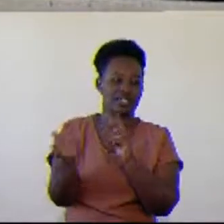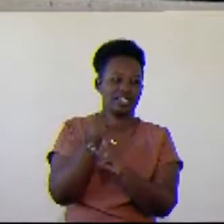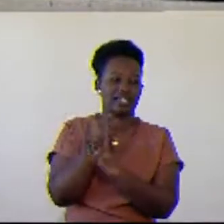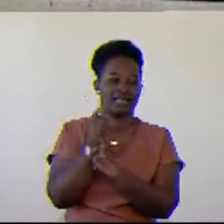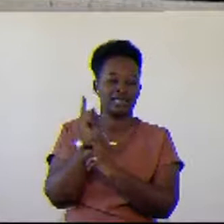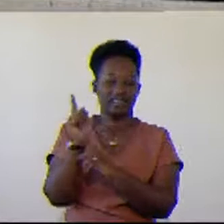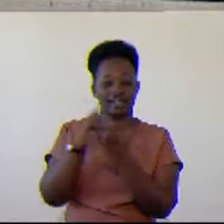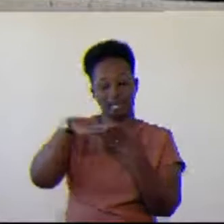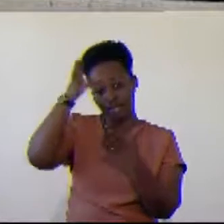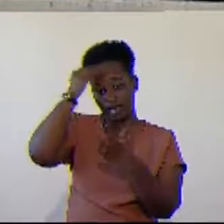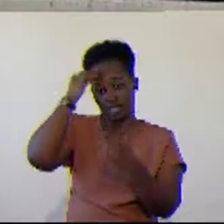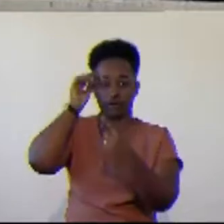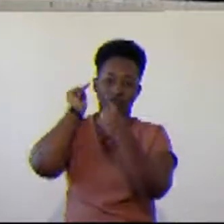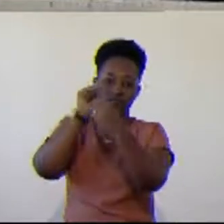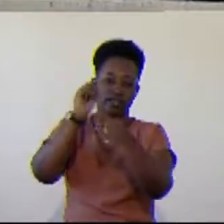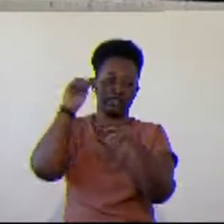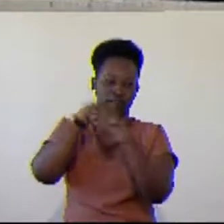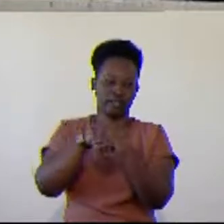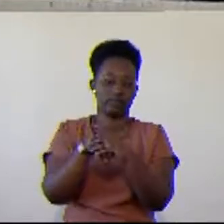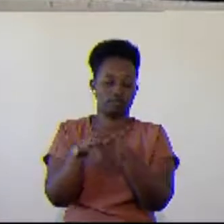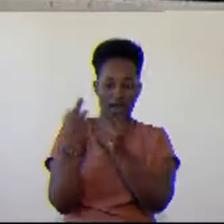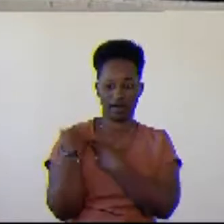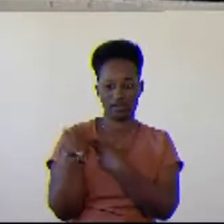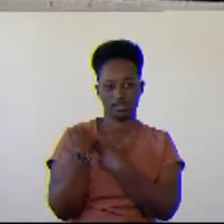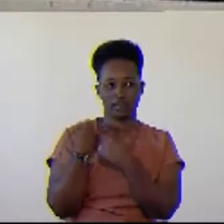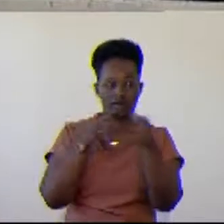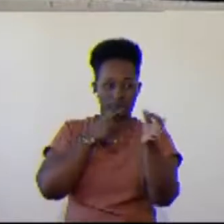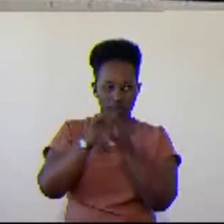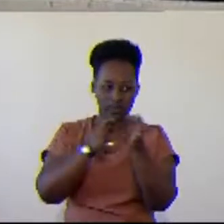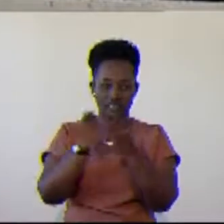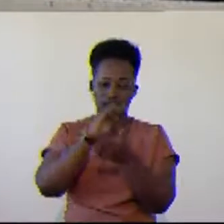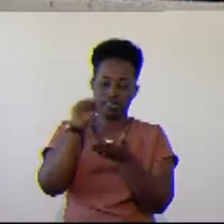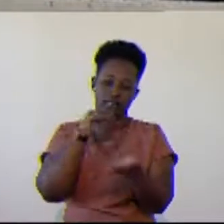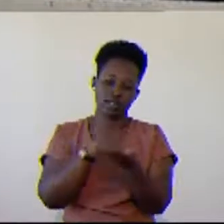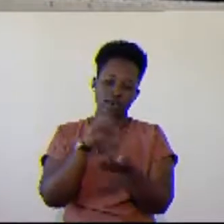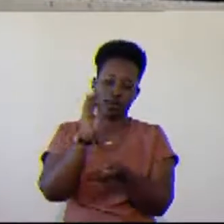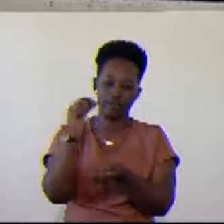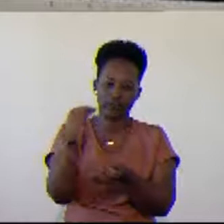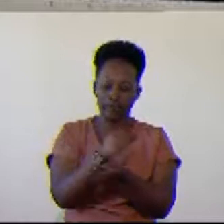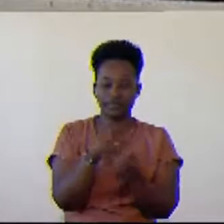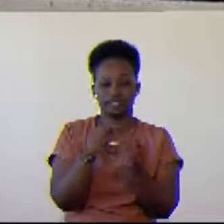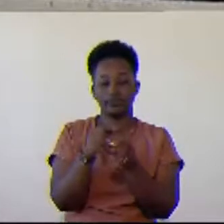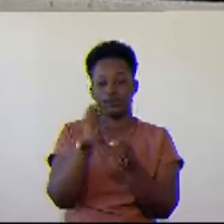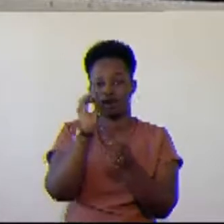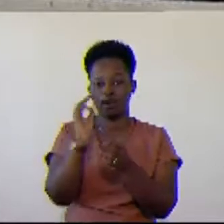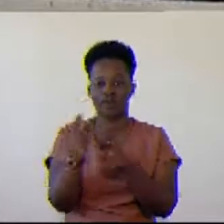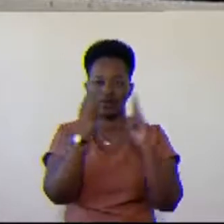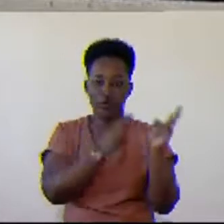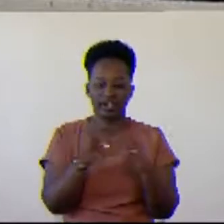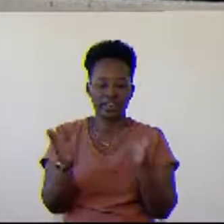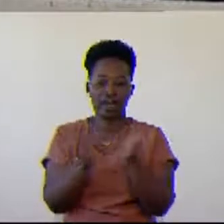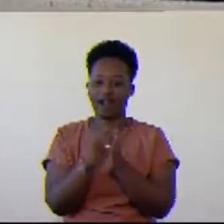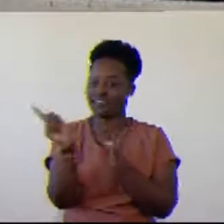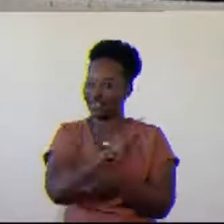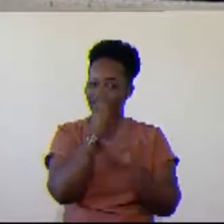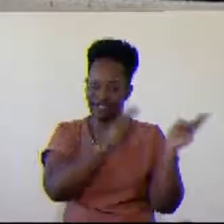these learning objectives into account. Determining center of gravity and of a regular and irregular lamina. I hope we have been able